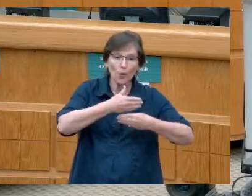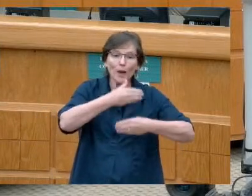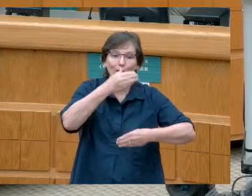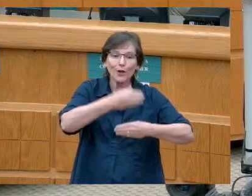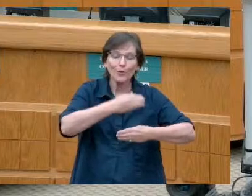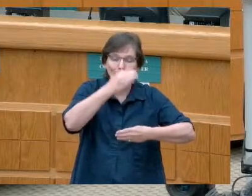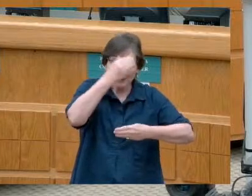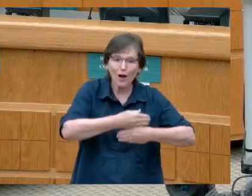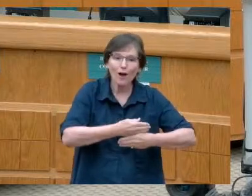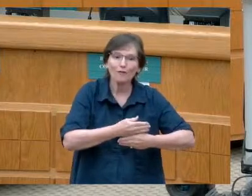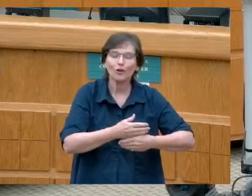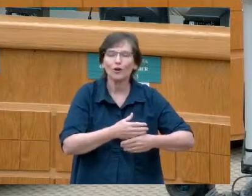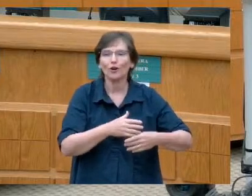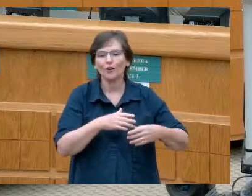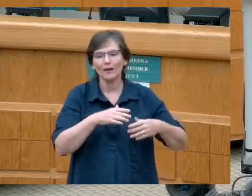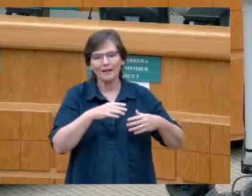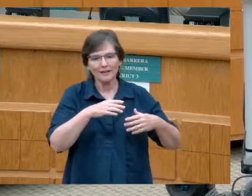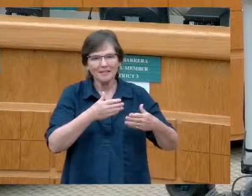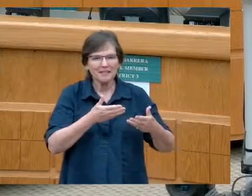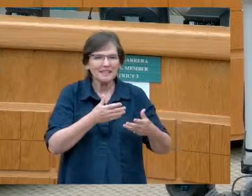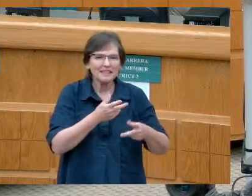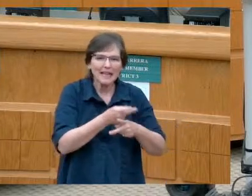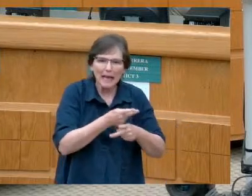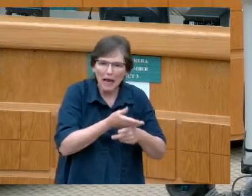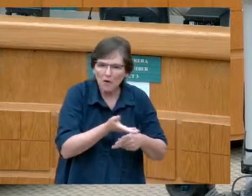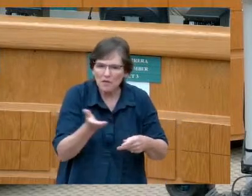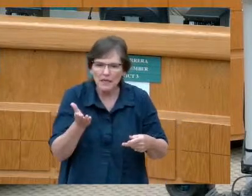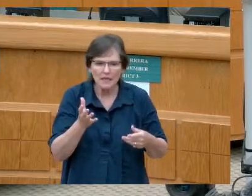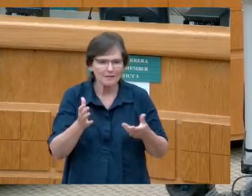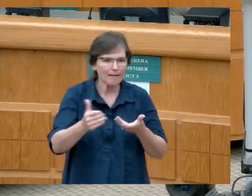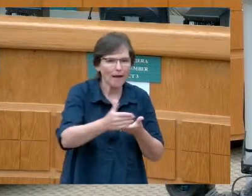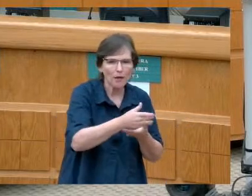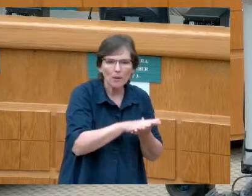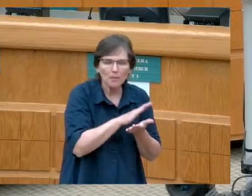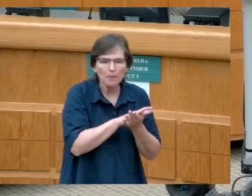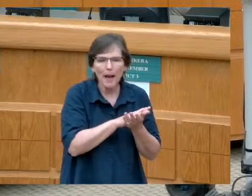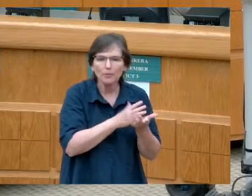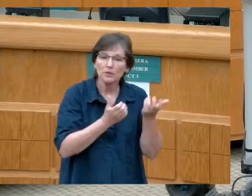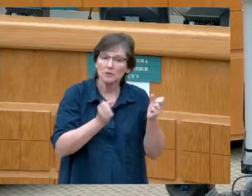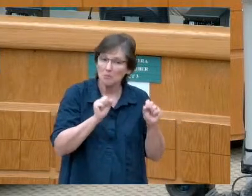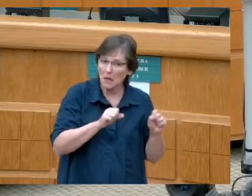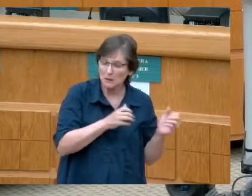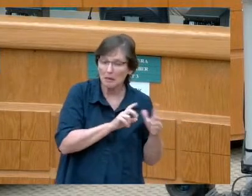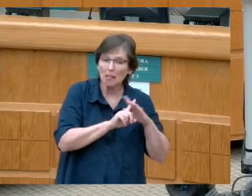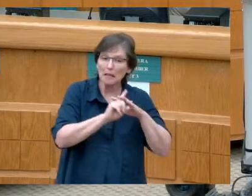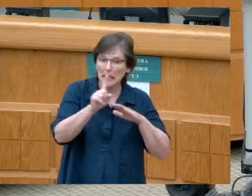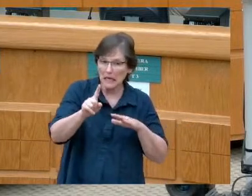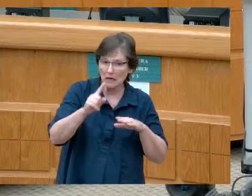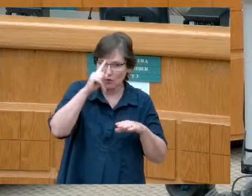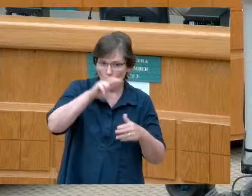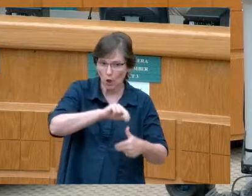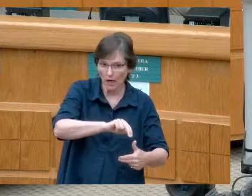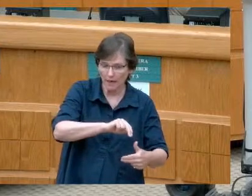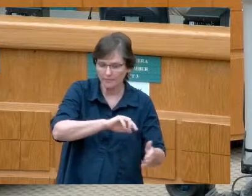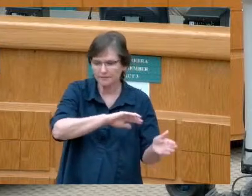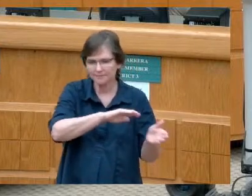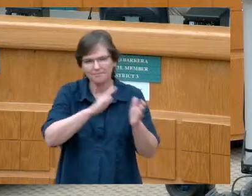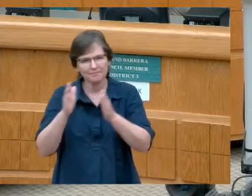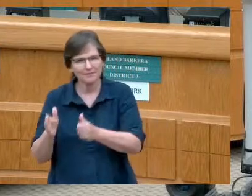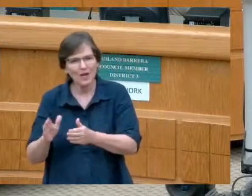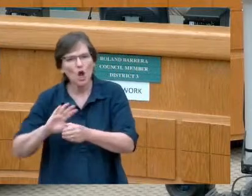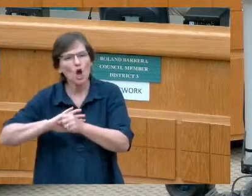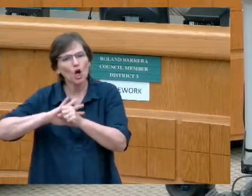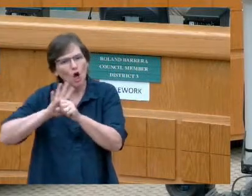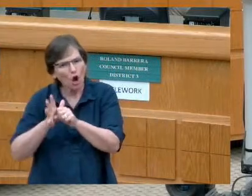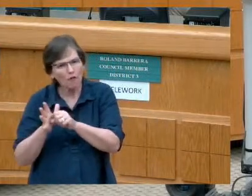Here are some really important tips to be ready for COVID-19 round 2. These are tips we are giving our